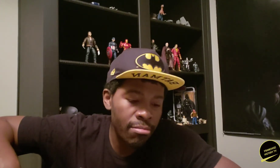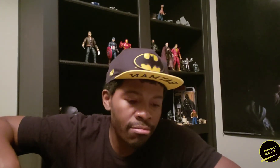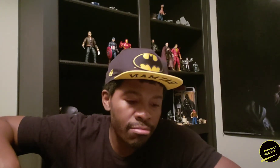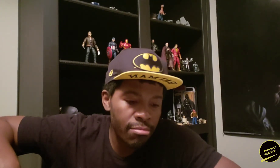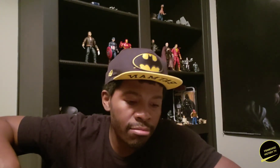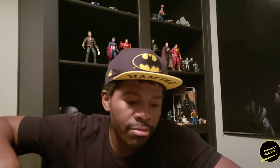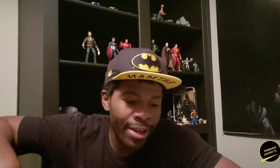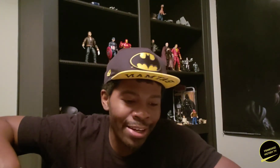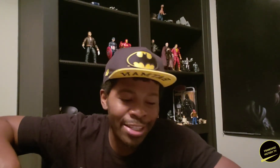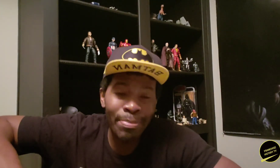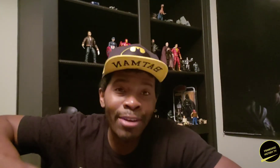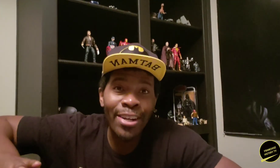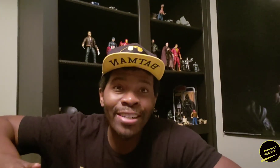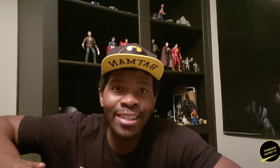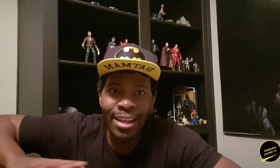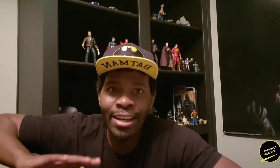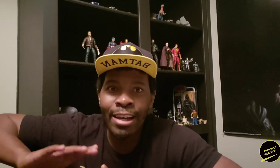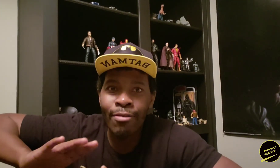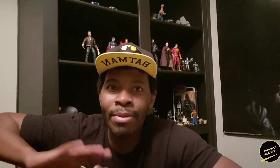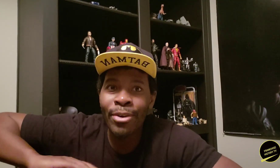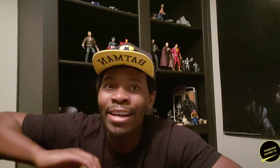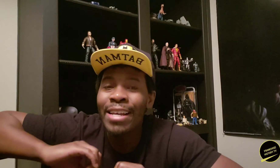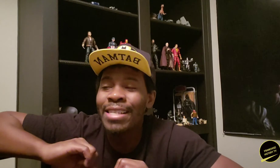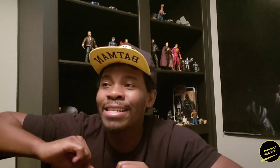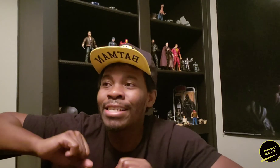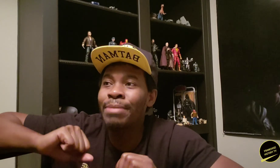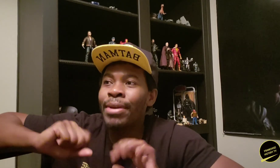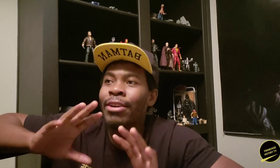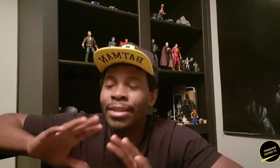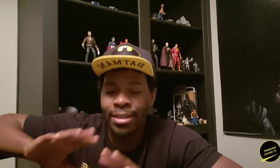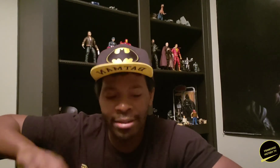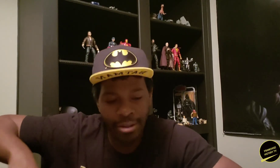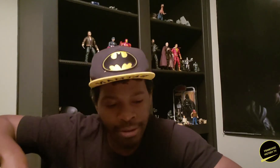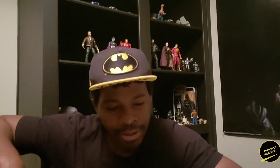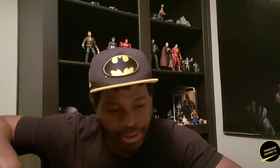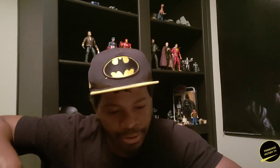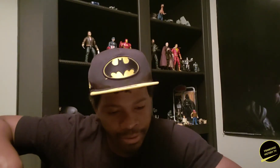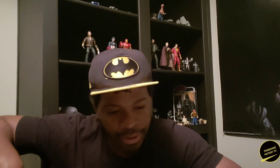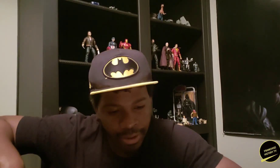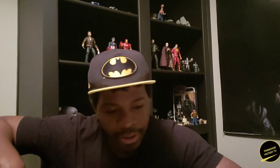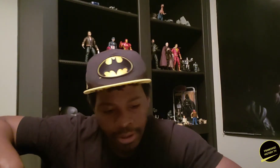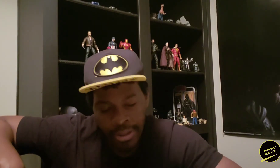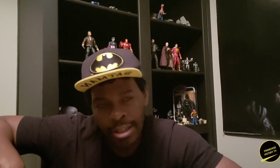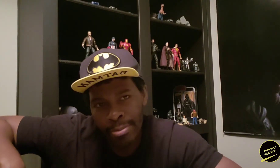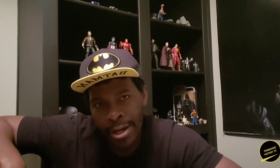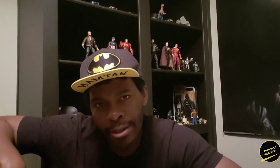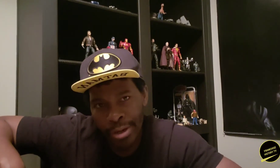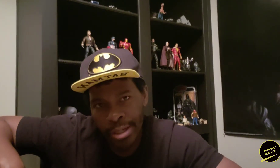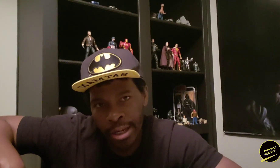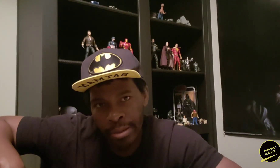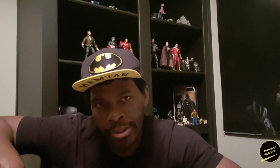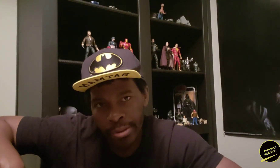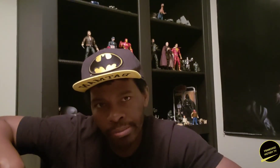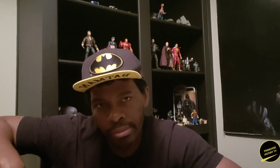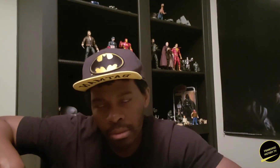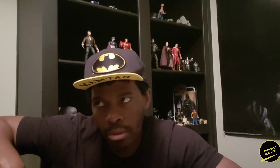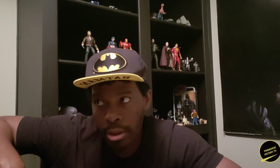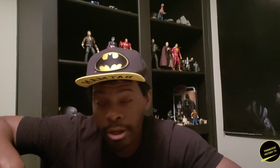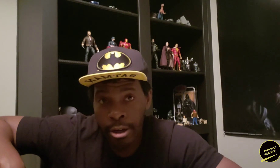didn't. In the spirit. You gotta remember, it's in the spirit. Also, see, he's been out three